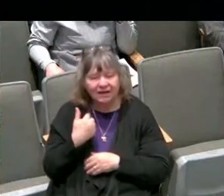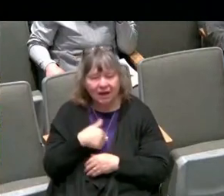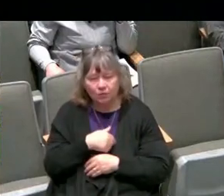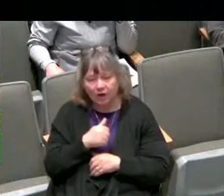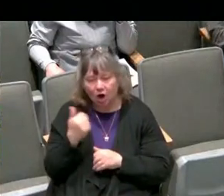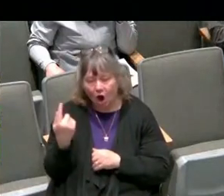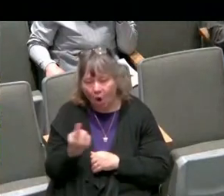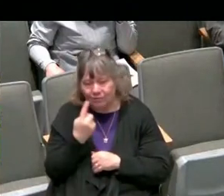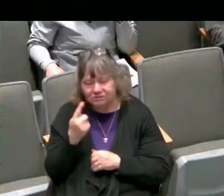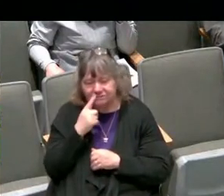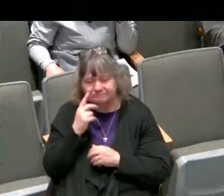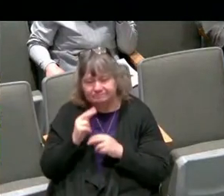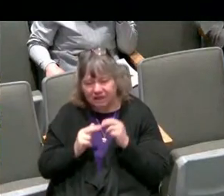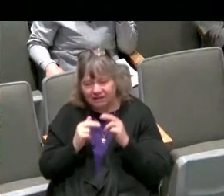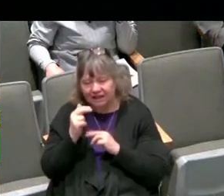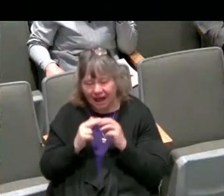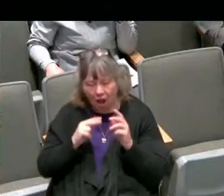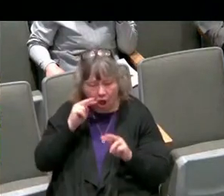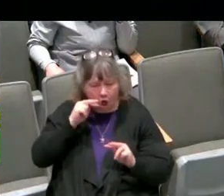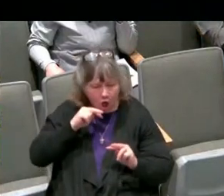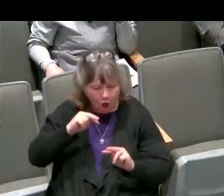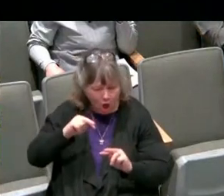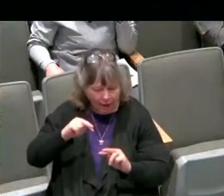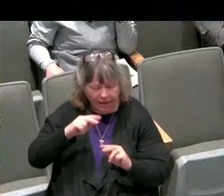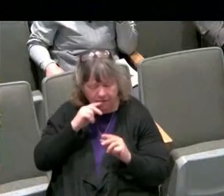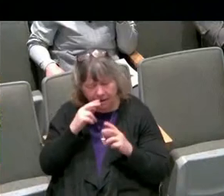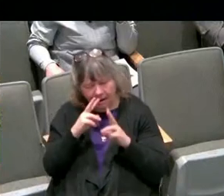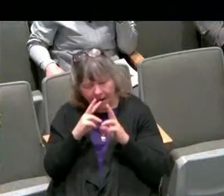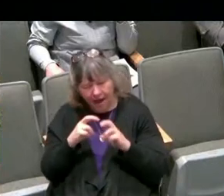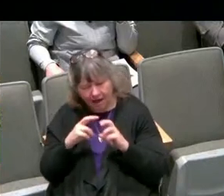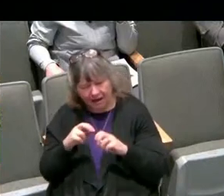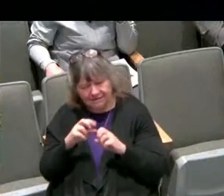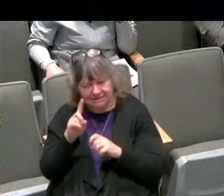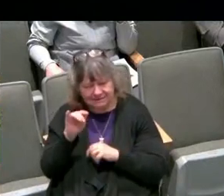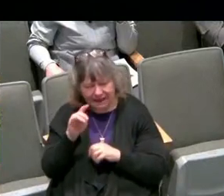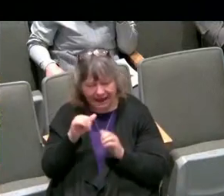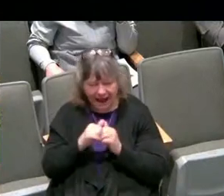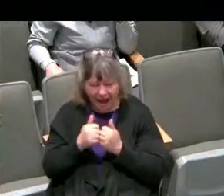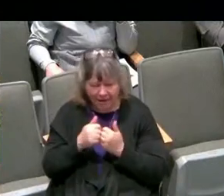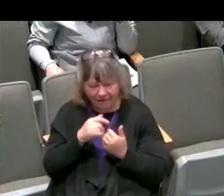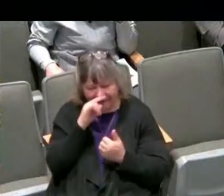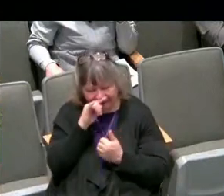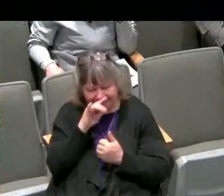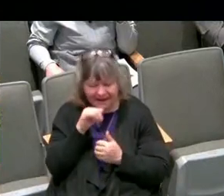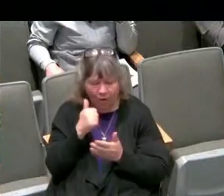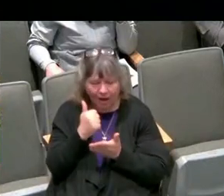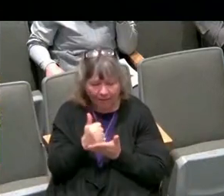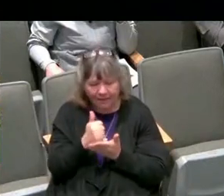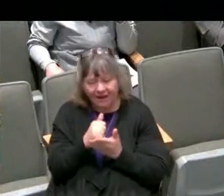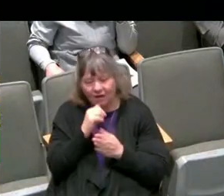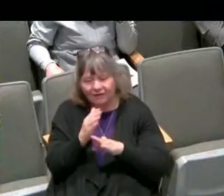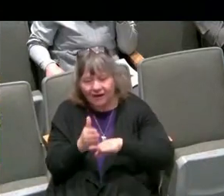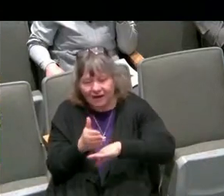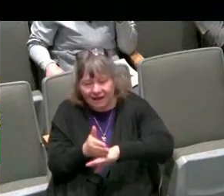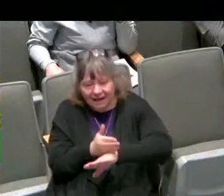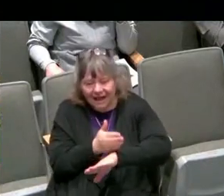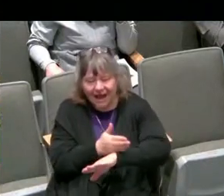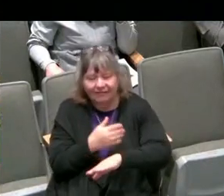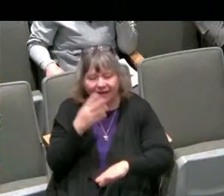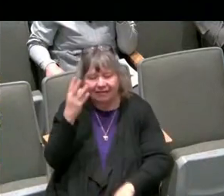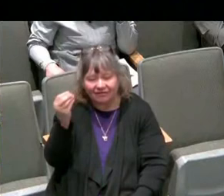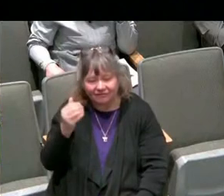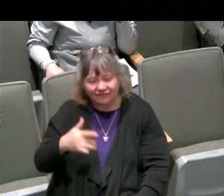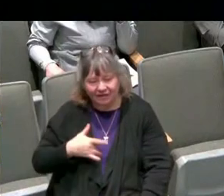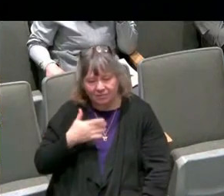constantly building them and looking at them and analyzing the data for how do kids get in and hopefully how do they get out feeling better